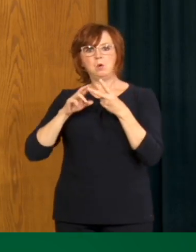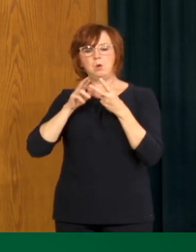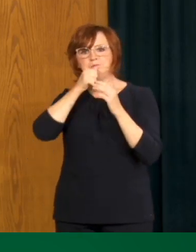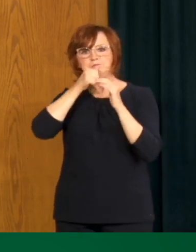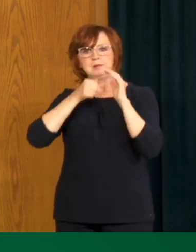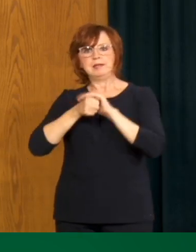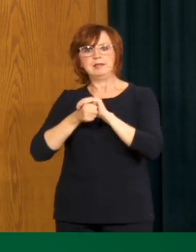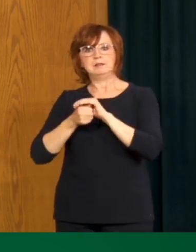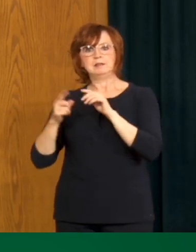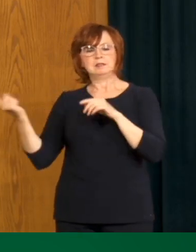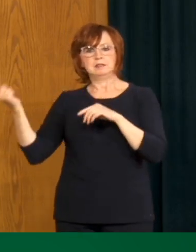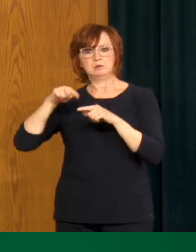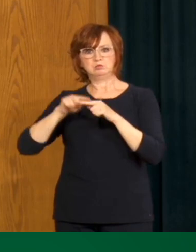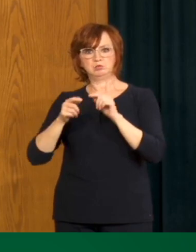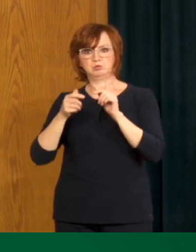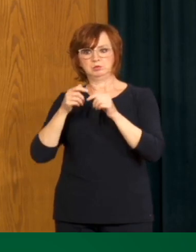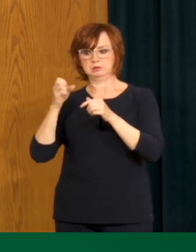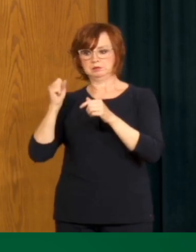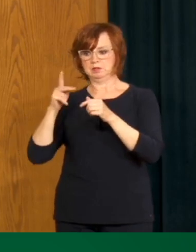banning